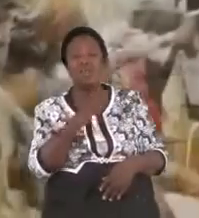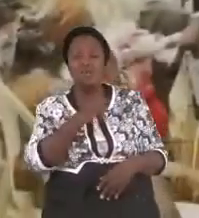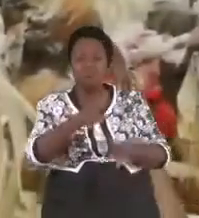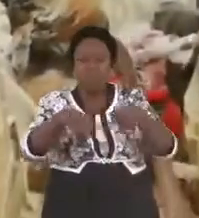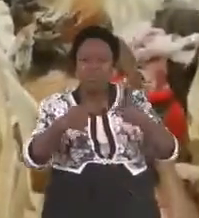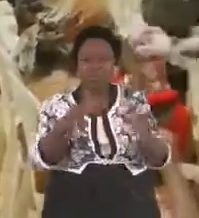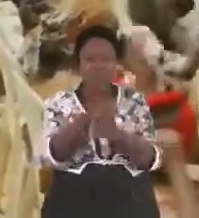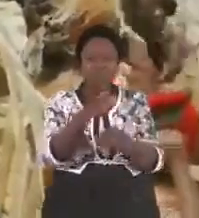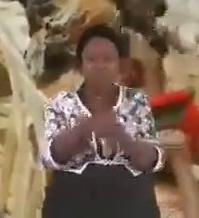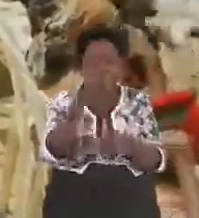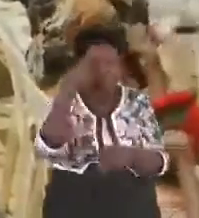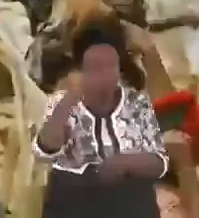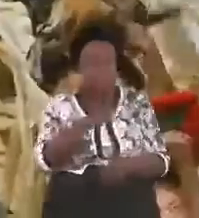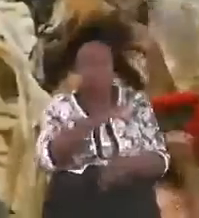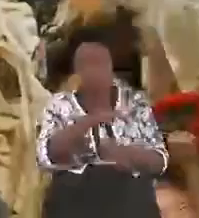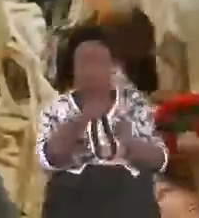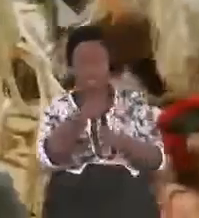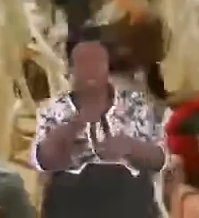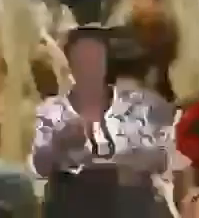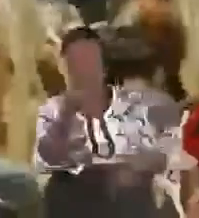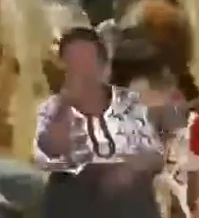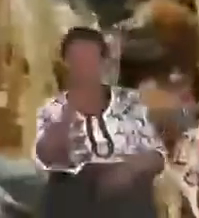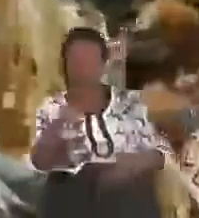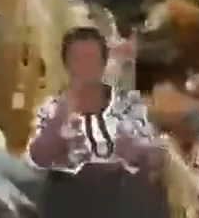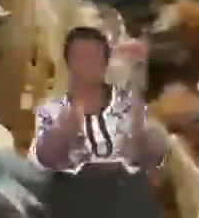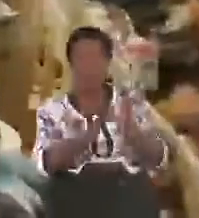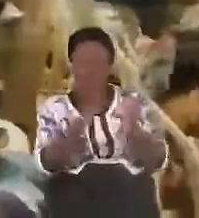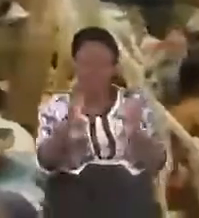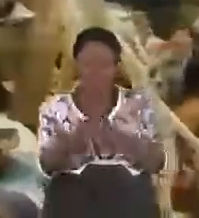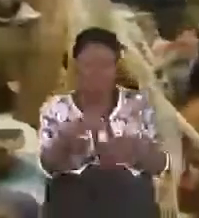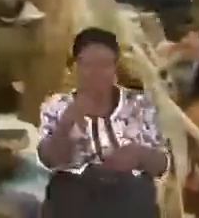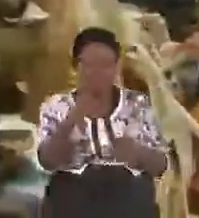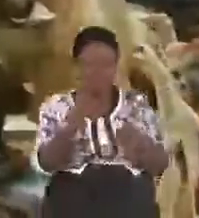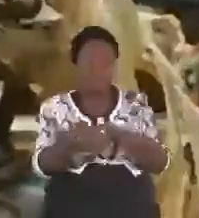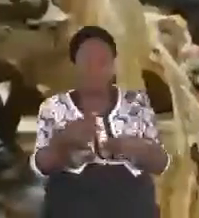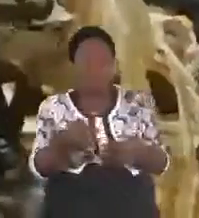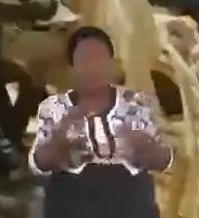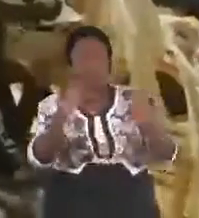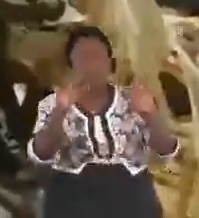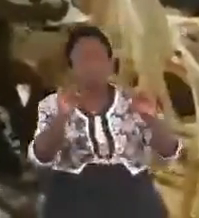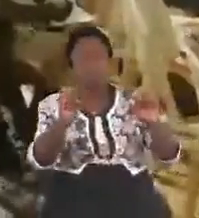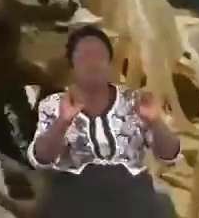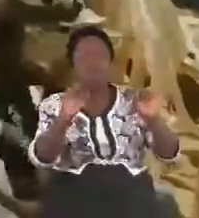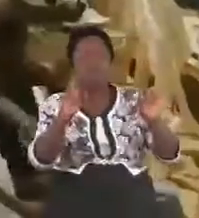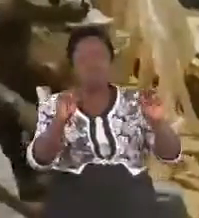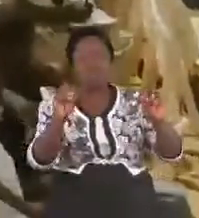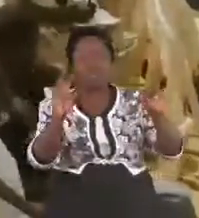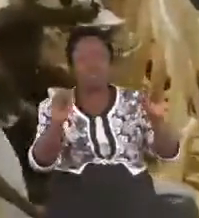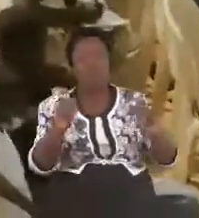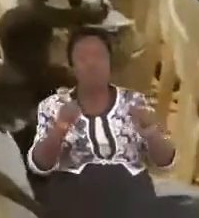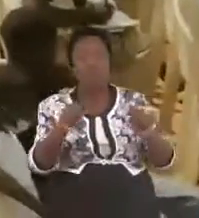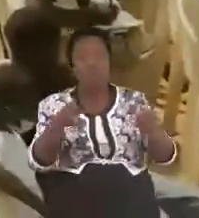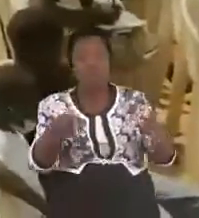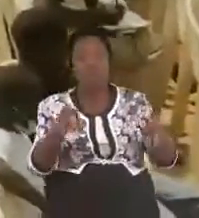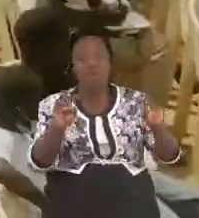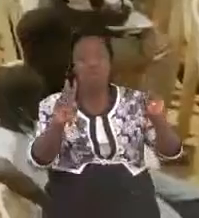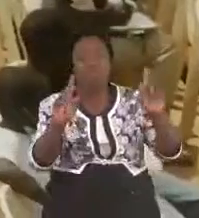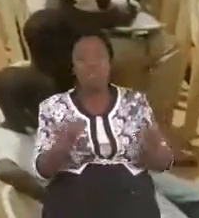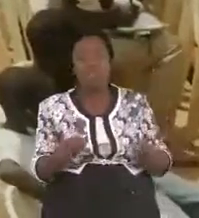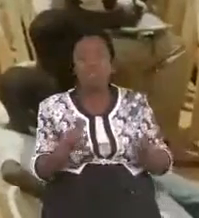are dying that jesus says unto simon peter simon son of